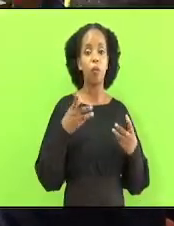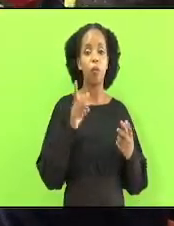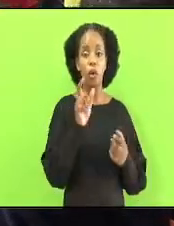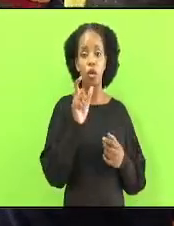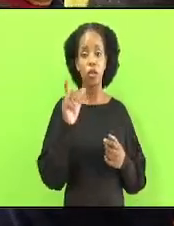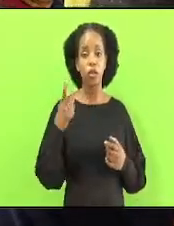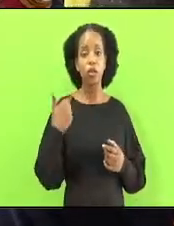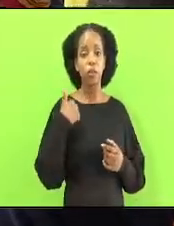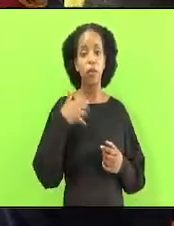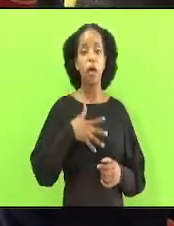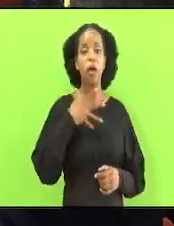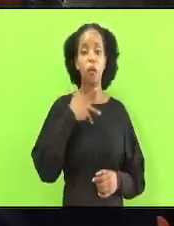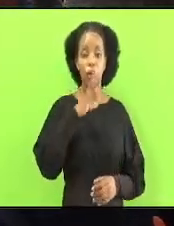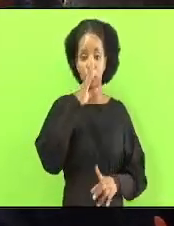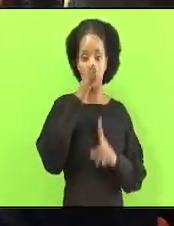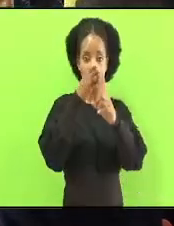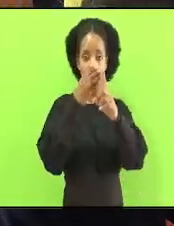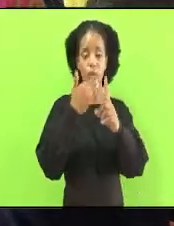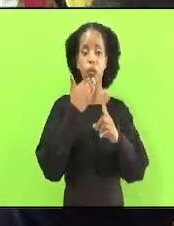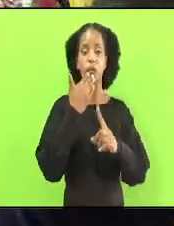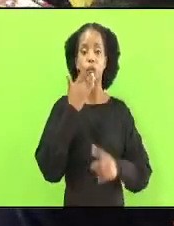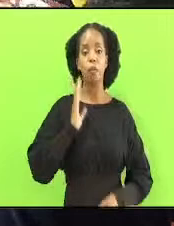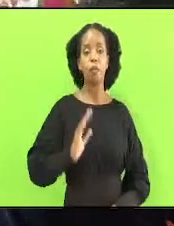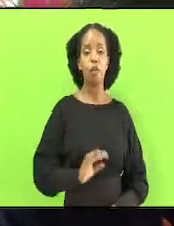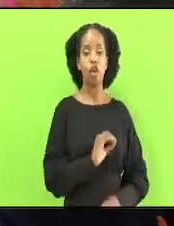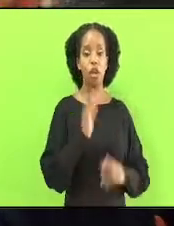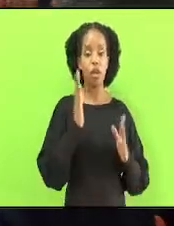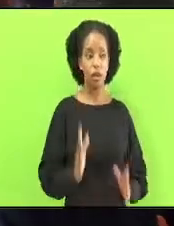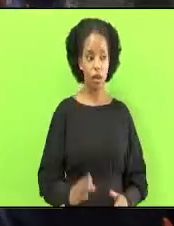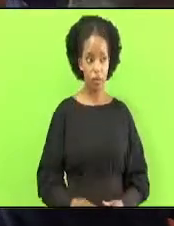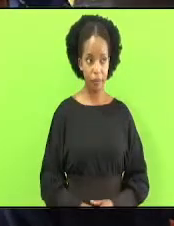I would like to direct to the mayor.